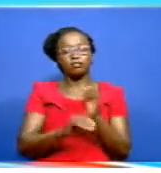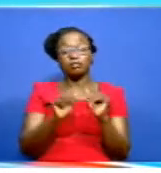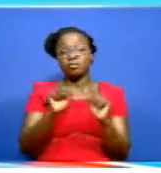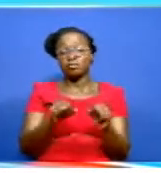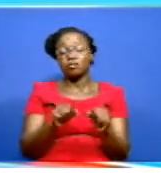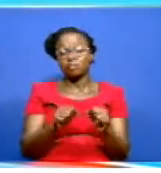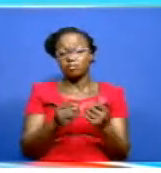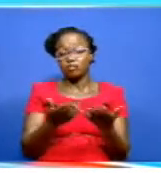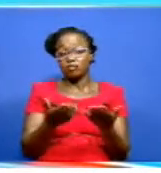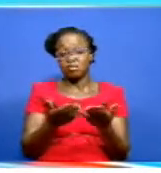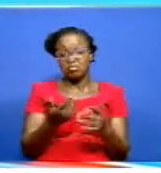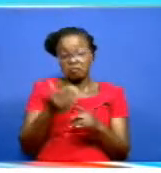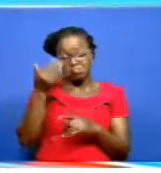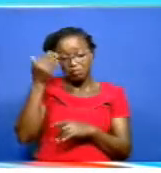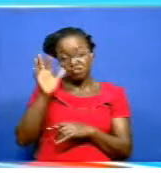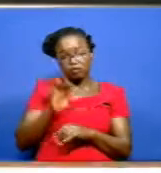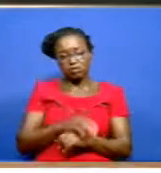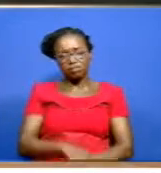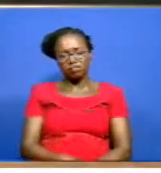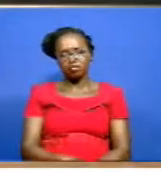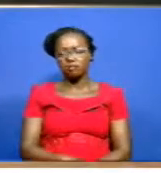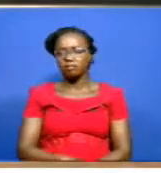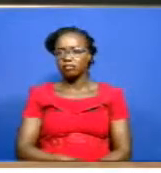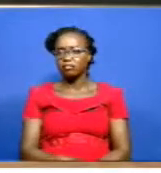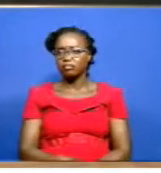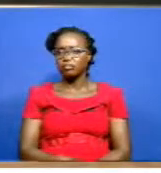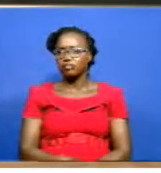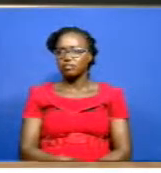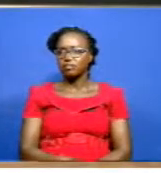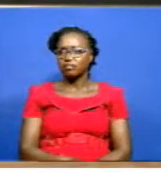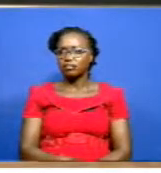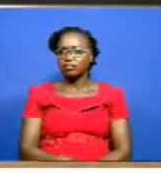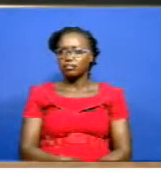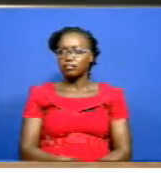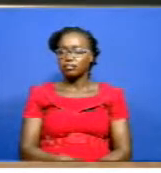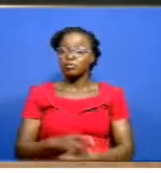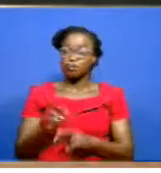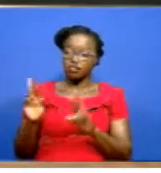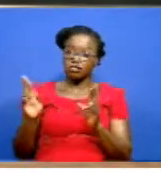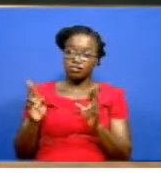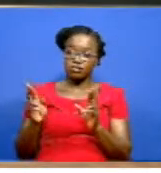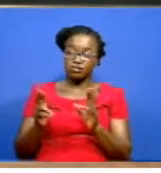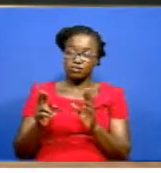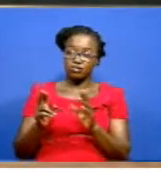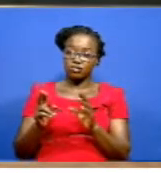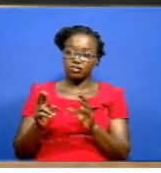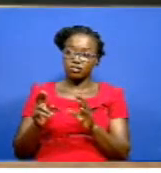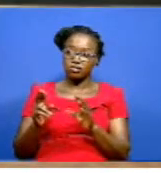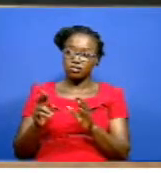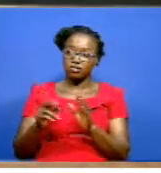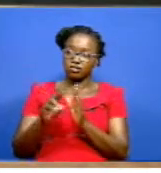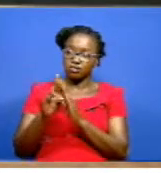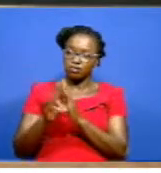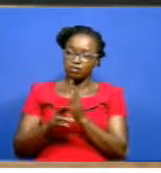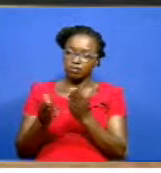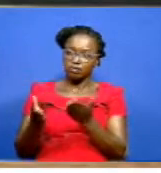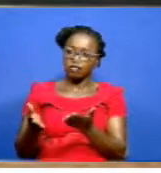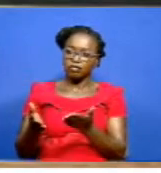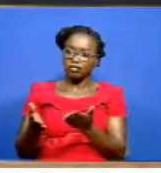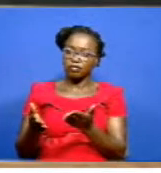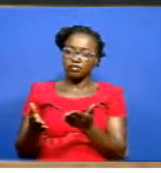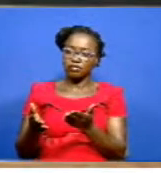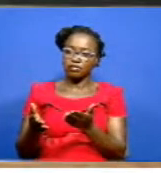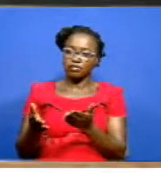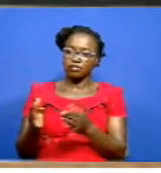do not know. You know, we already have the protocols in place. As I mentioned earlier,